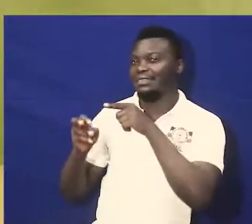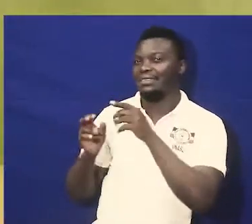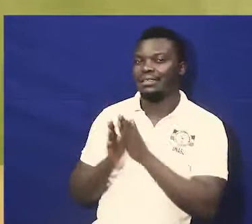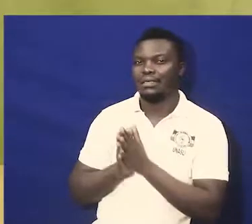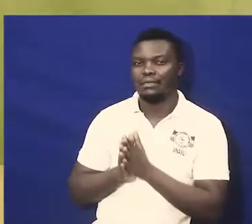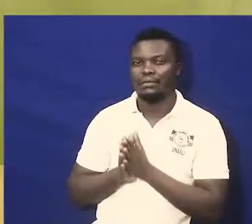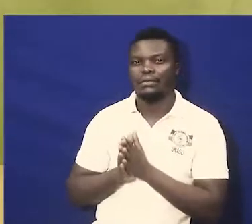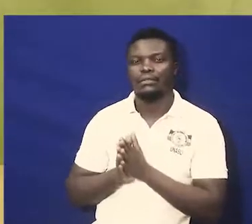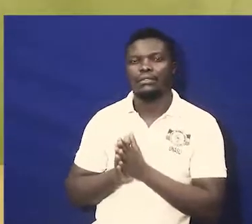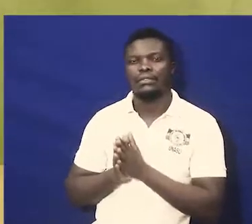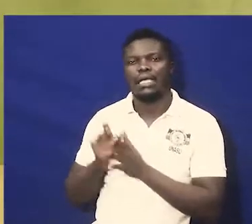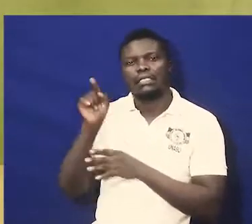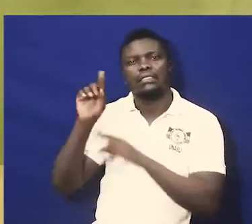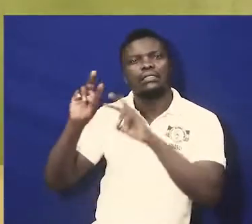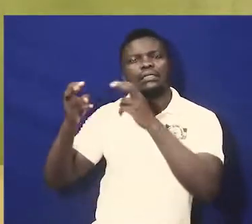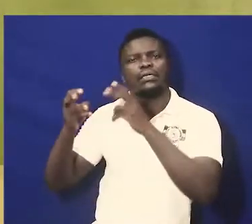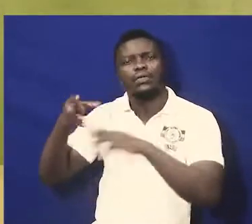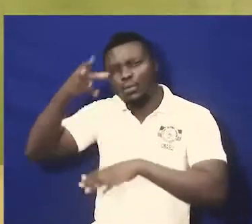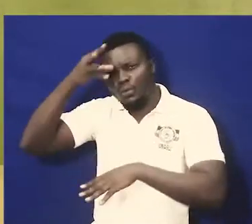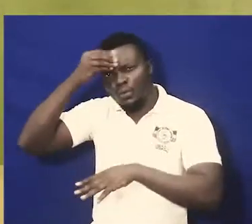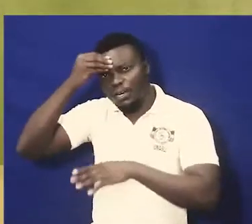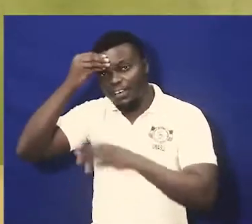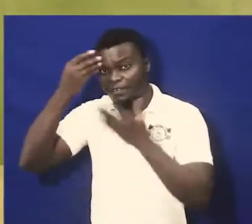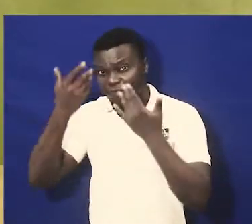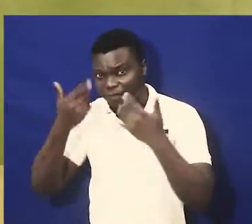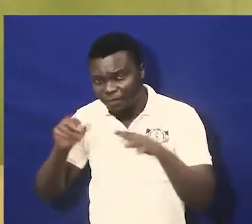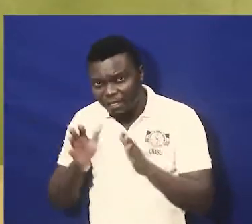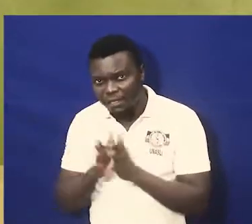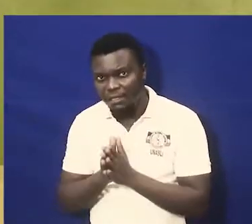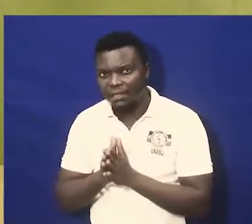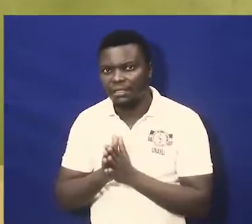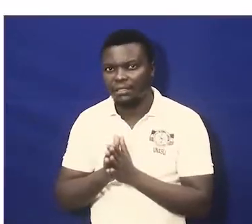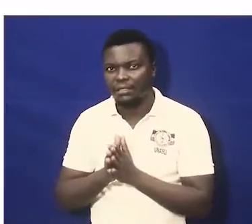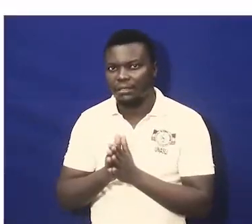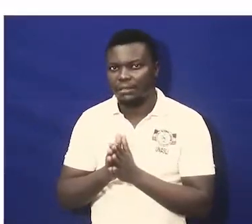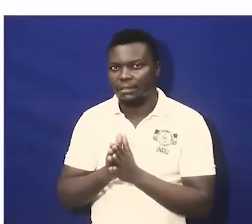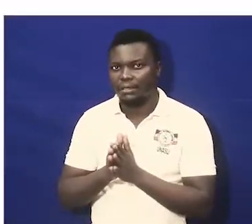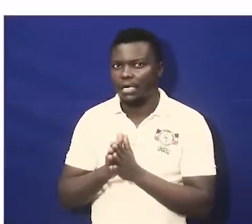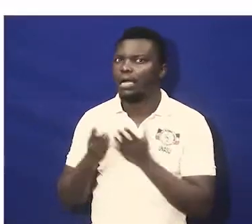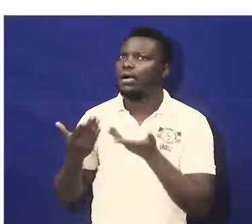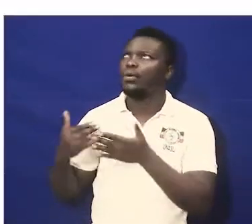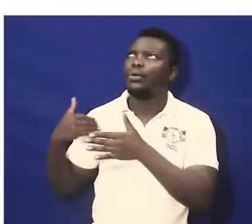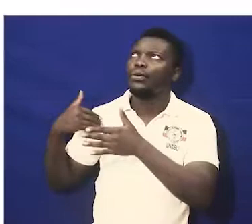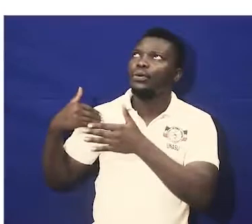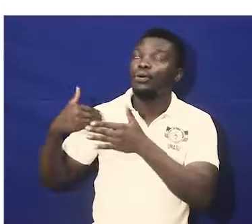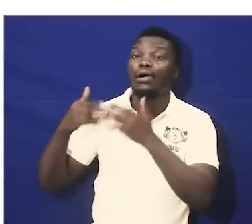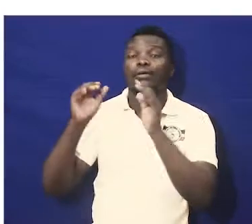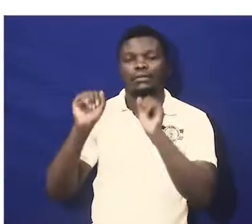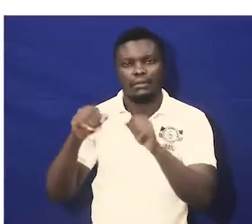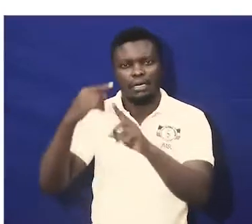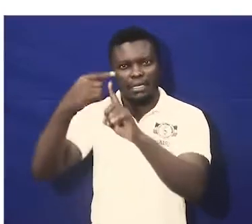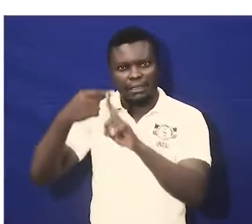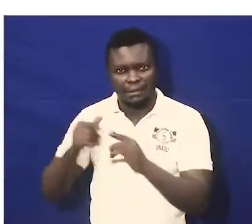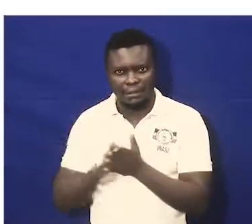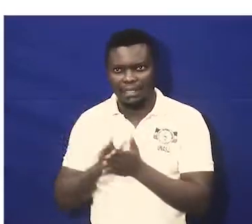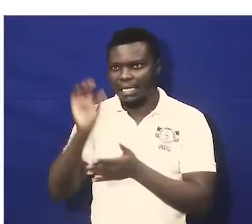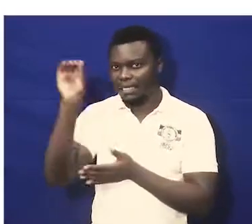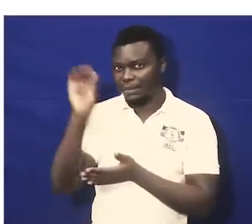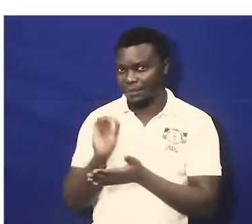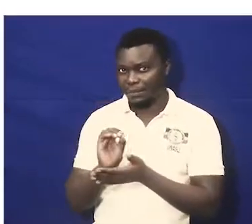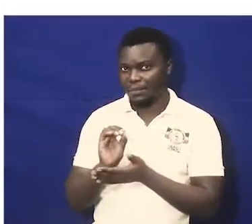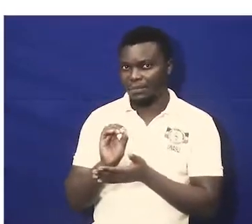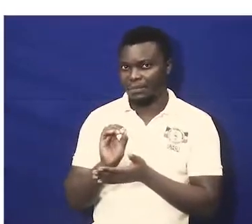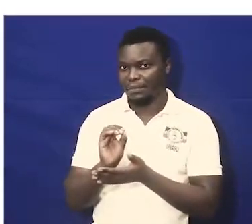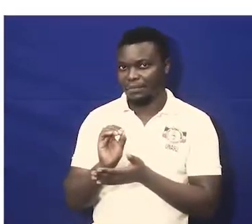in this lesson, we have learned that we can calculate the percentage profit